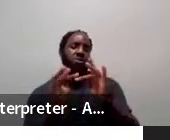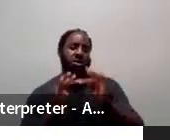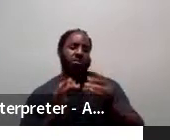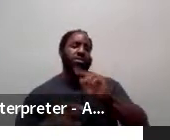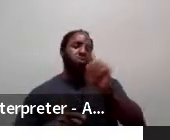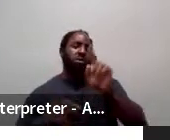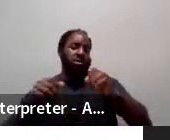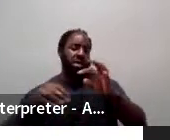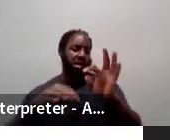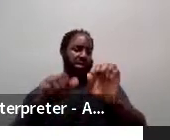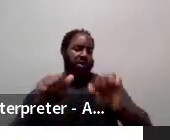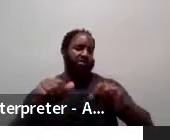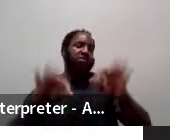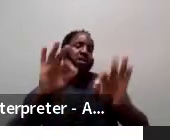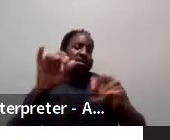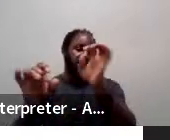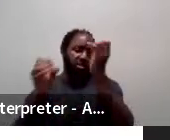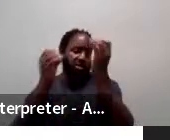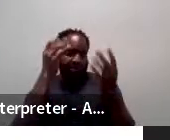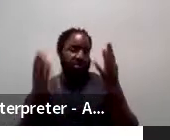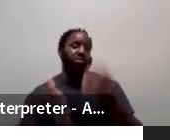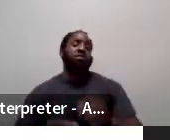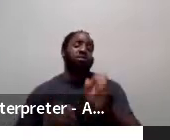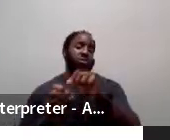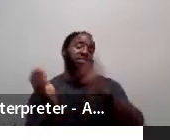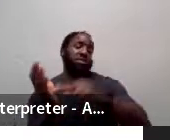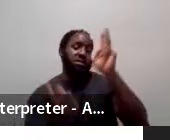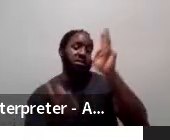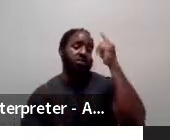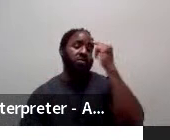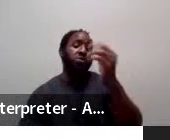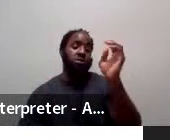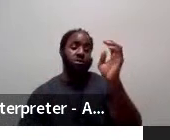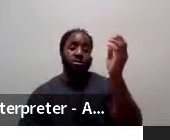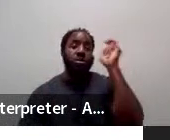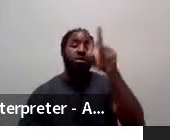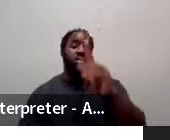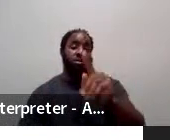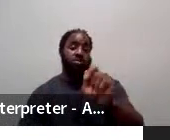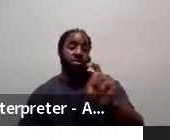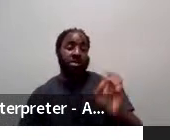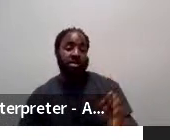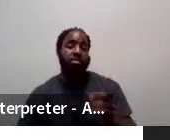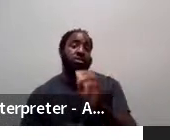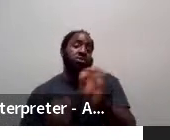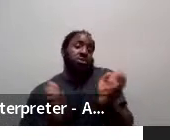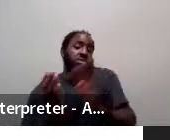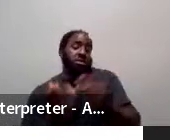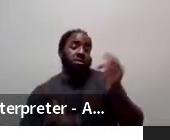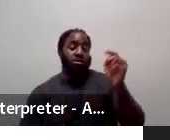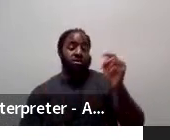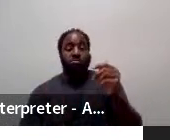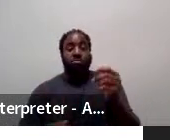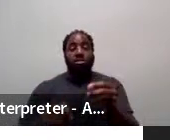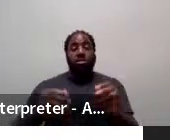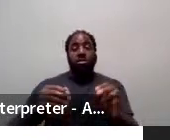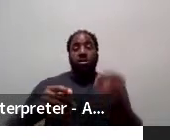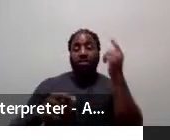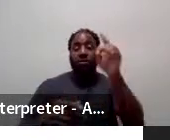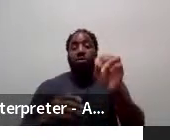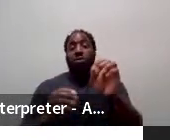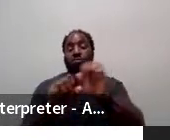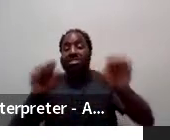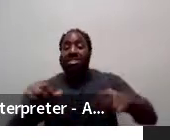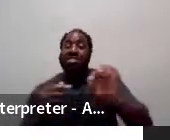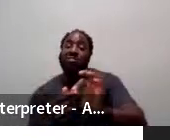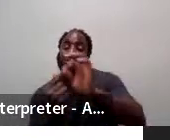all of that information and sign up for updates. You can sign up for updates for the entire project as a whole, or you can sign up for station-specific updates